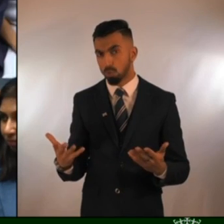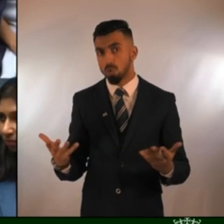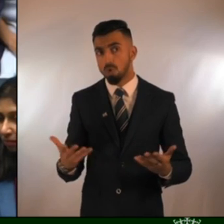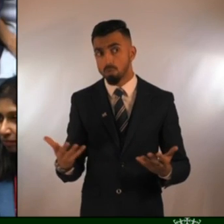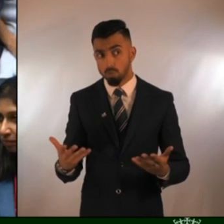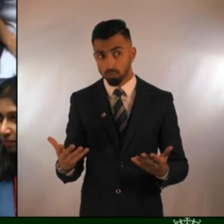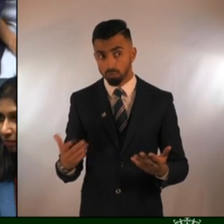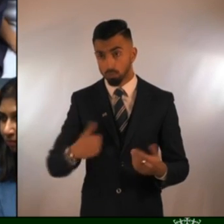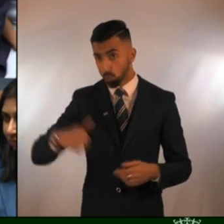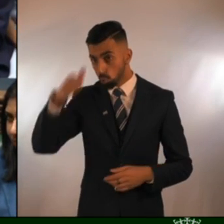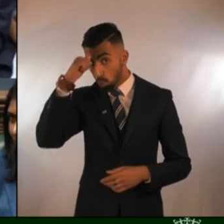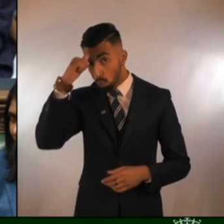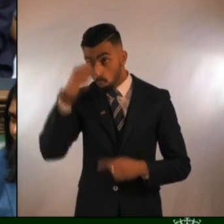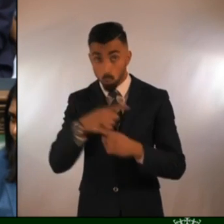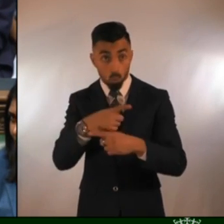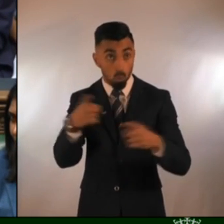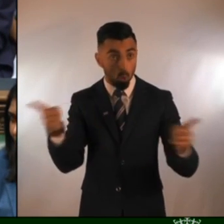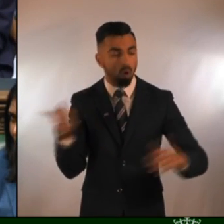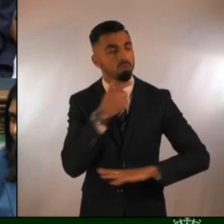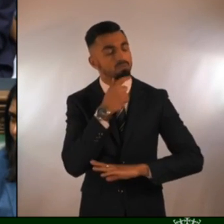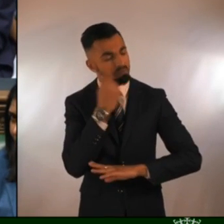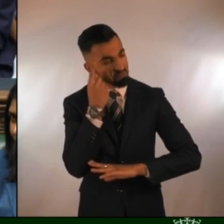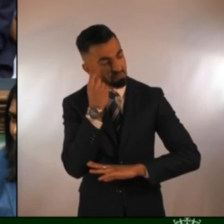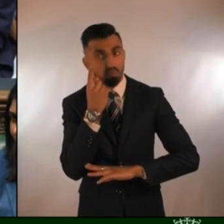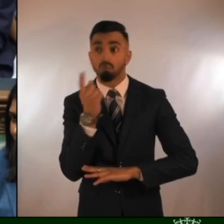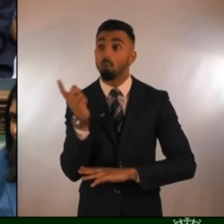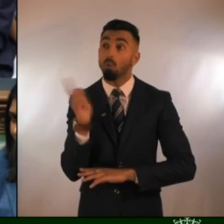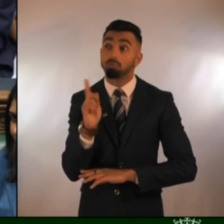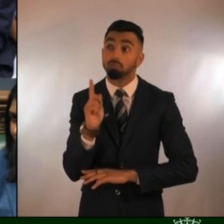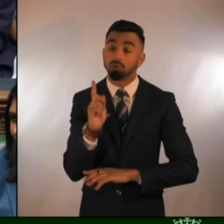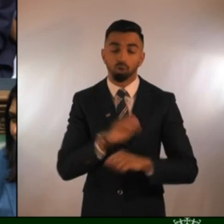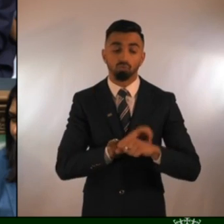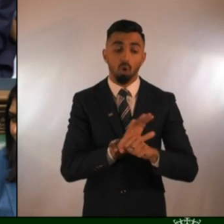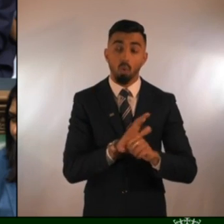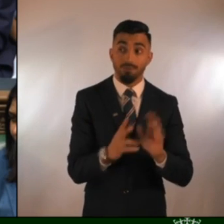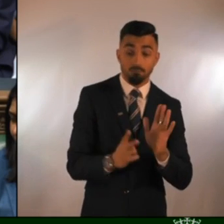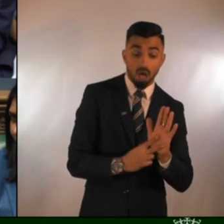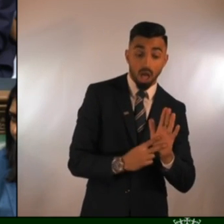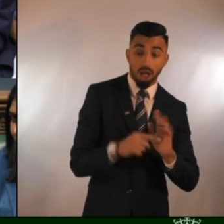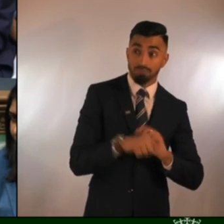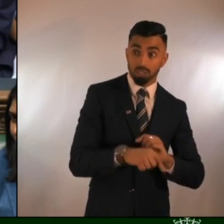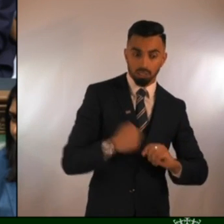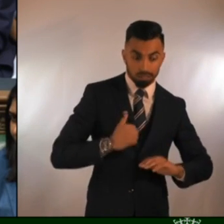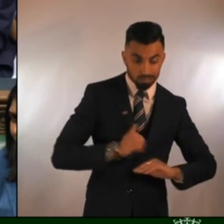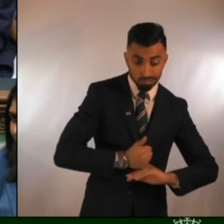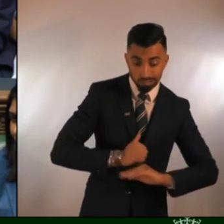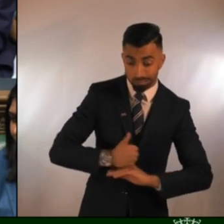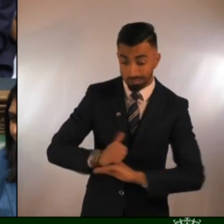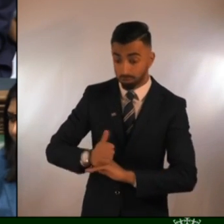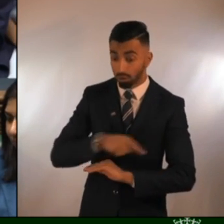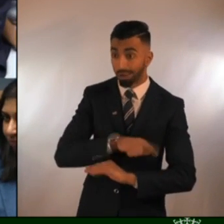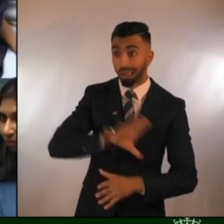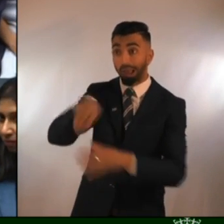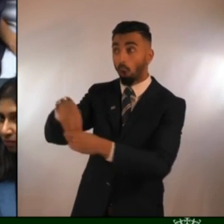our economic response to the coronavirus, that package of measures have not yet been captured in the fiscal forecast, and nor have the